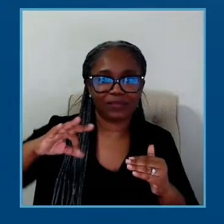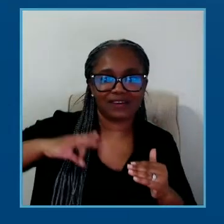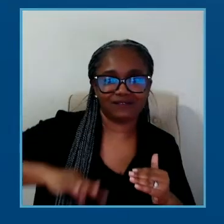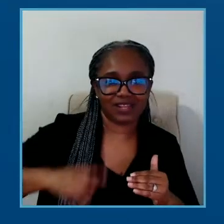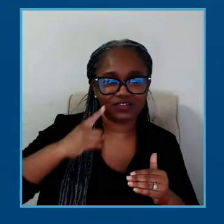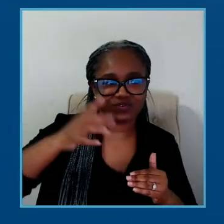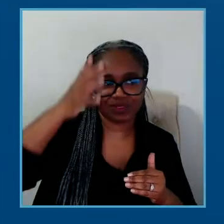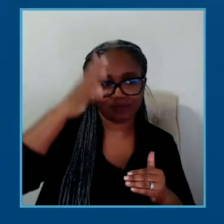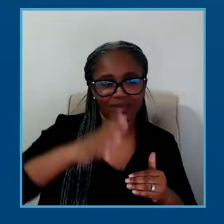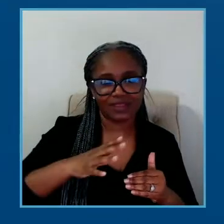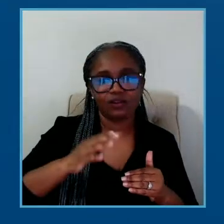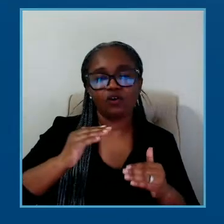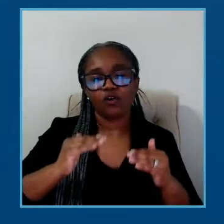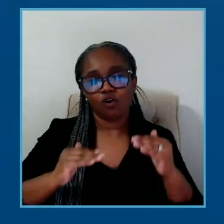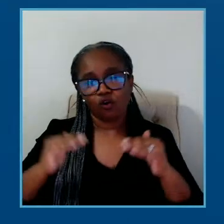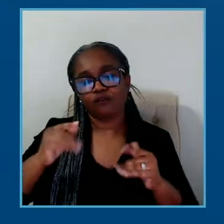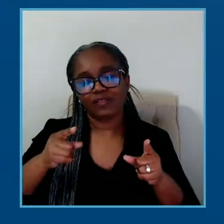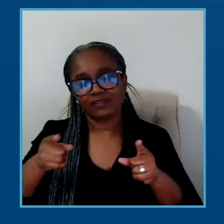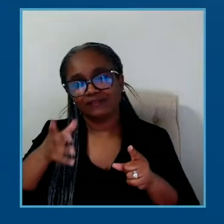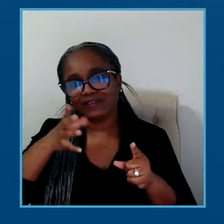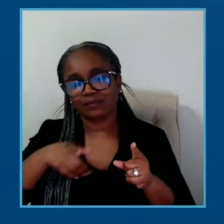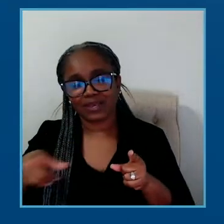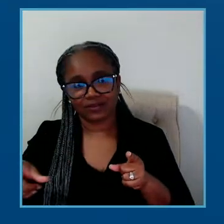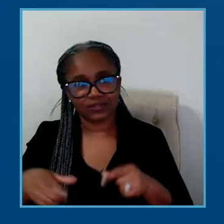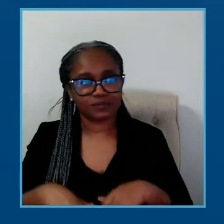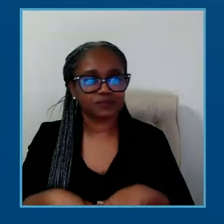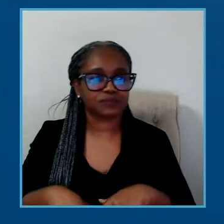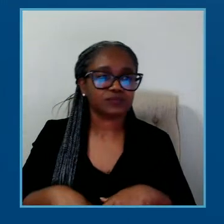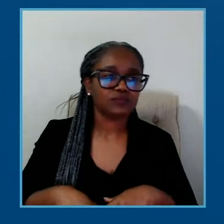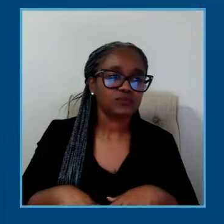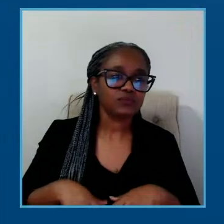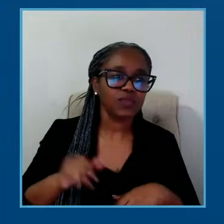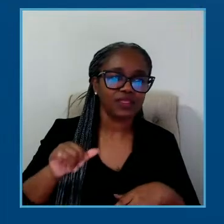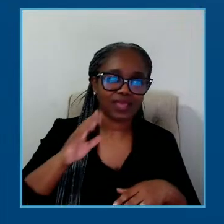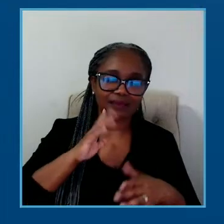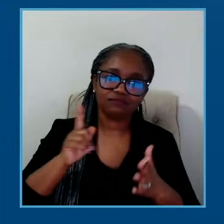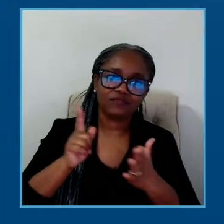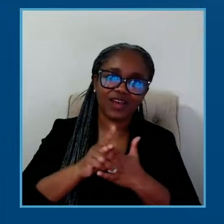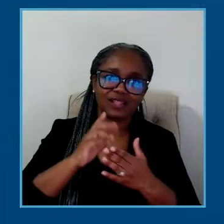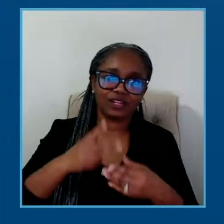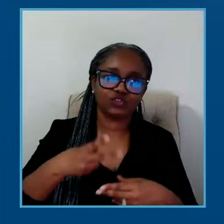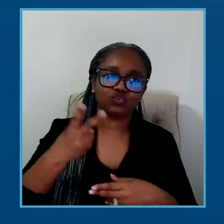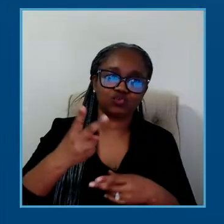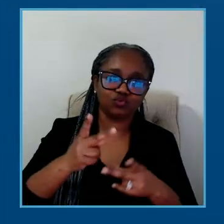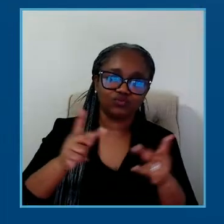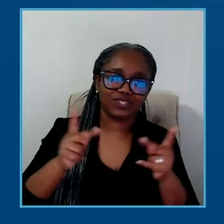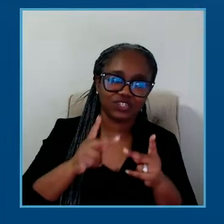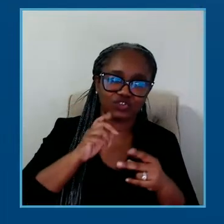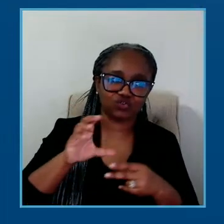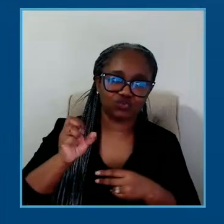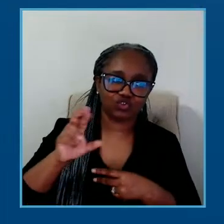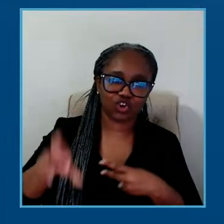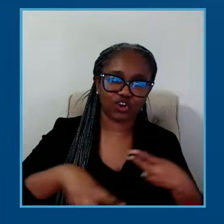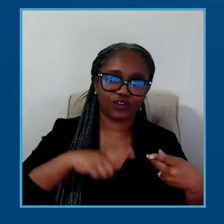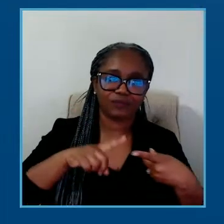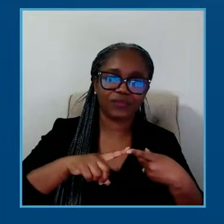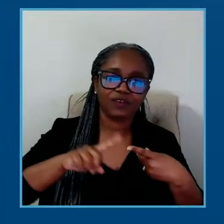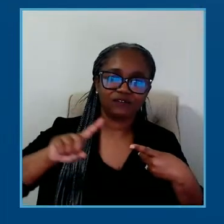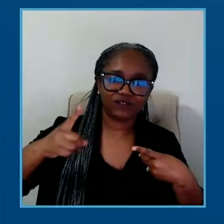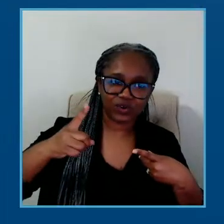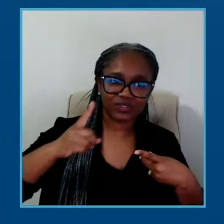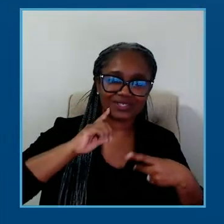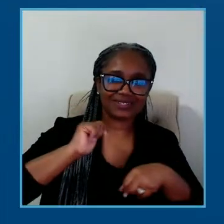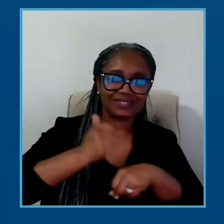in decisions concerning the selection of candidates, the formulation of policy, and the conduct of other party affairs without prejudice on the basis of